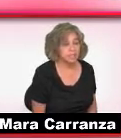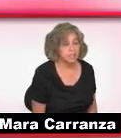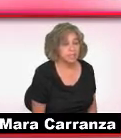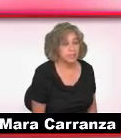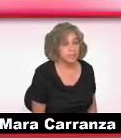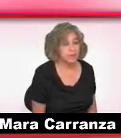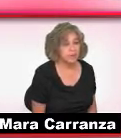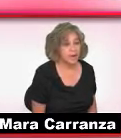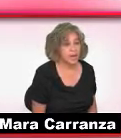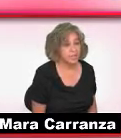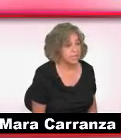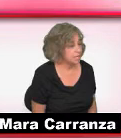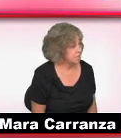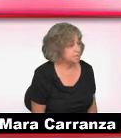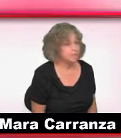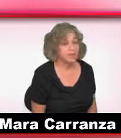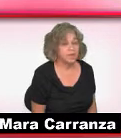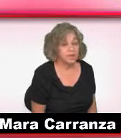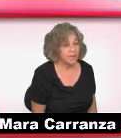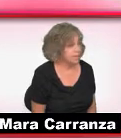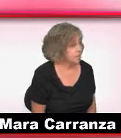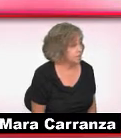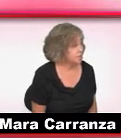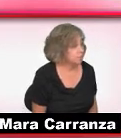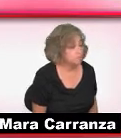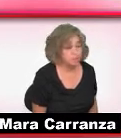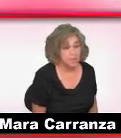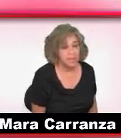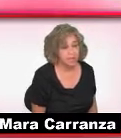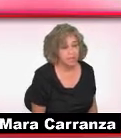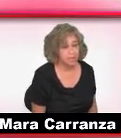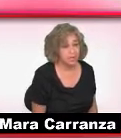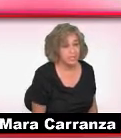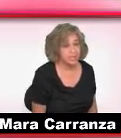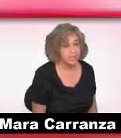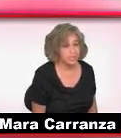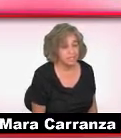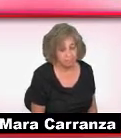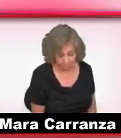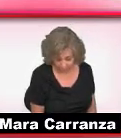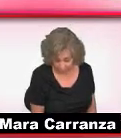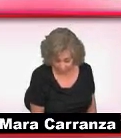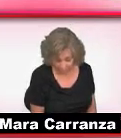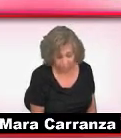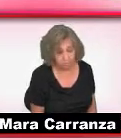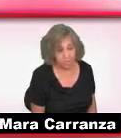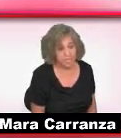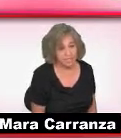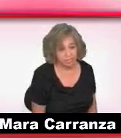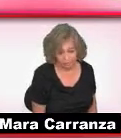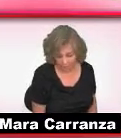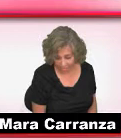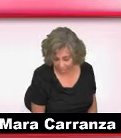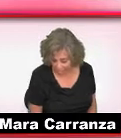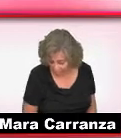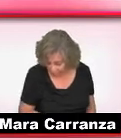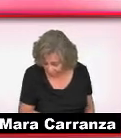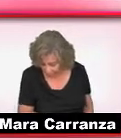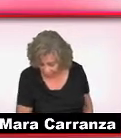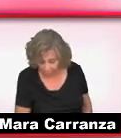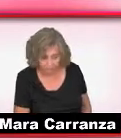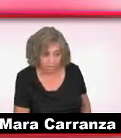And so the people are asking them, and the media that are criticizing them, because if they